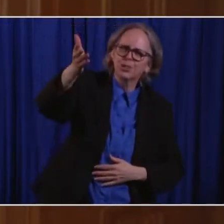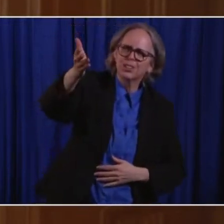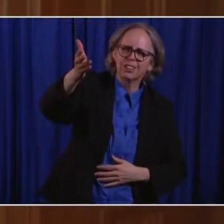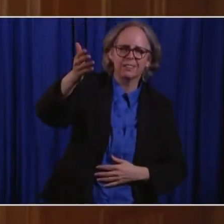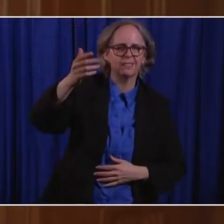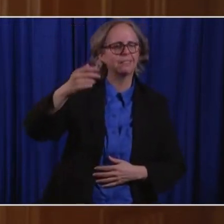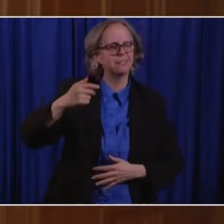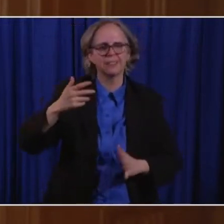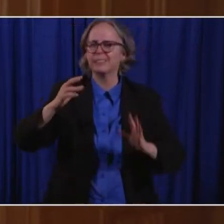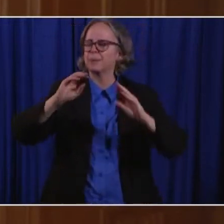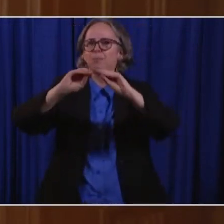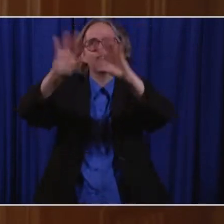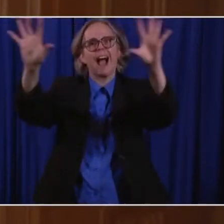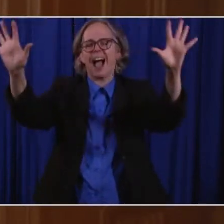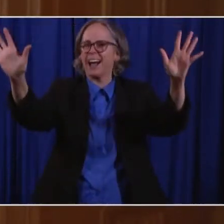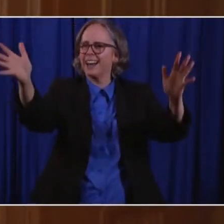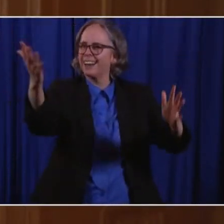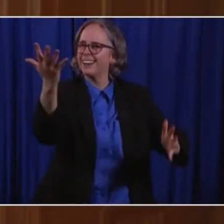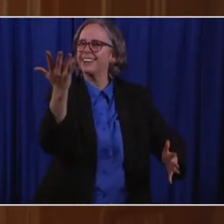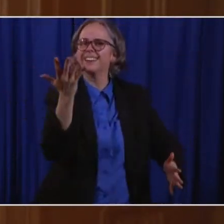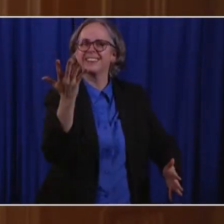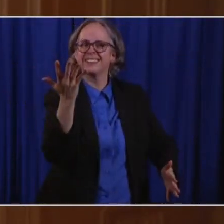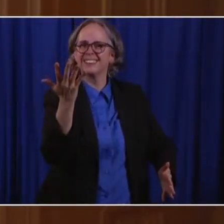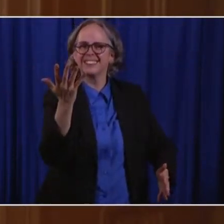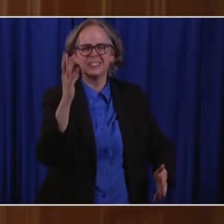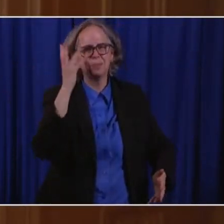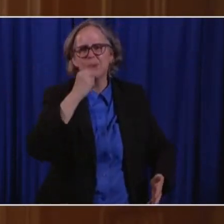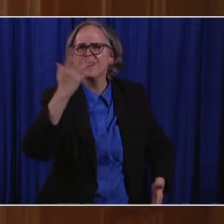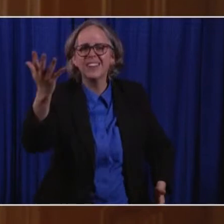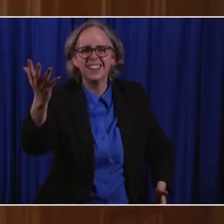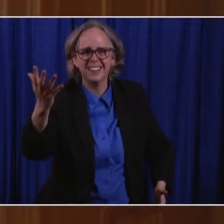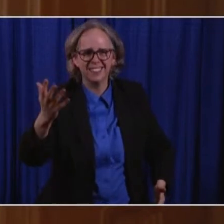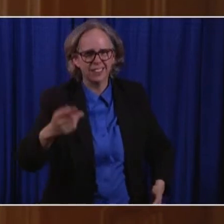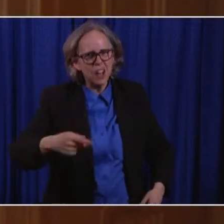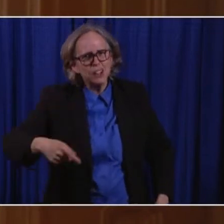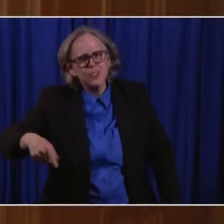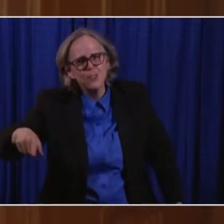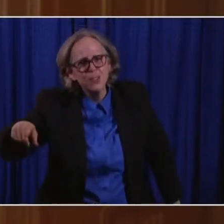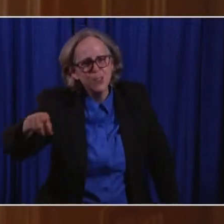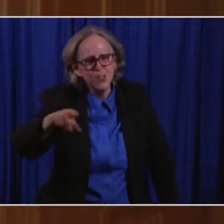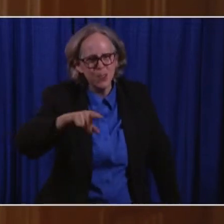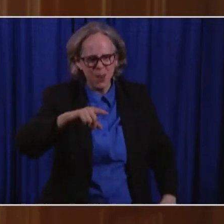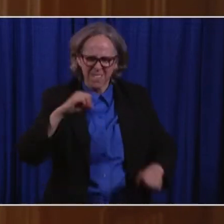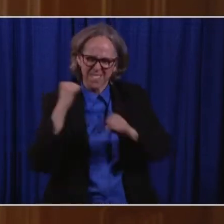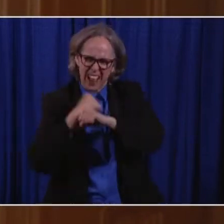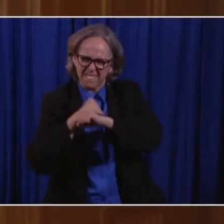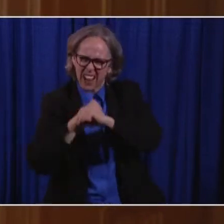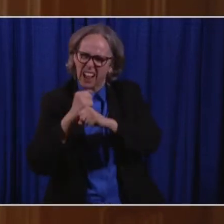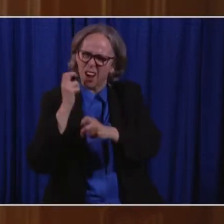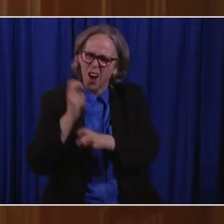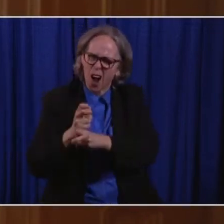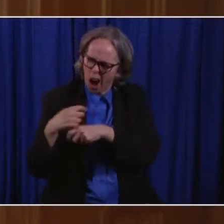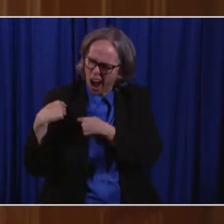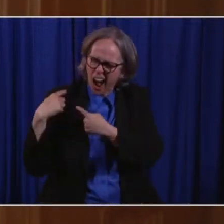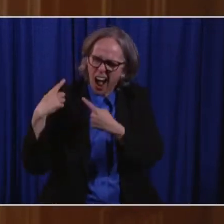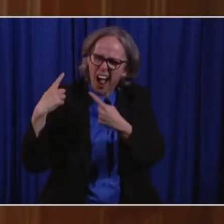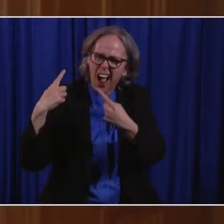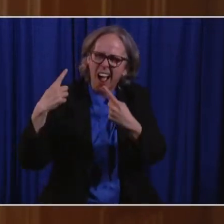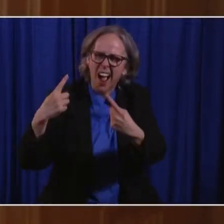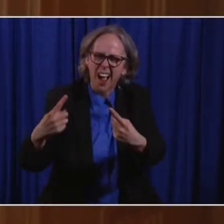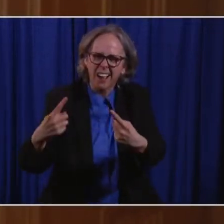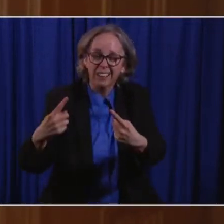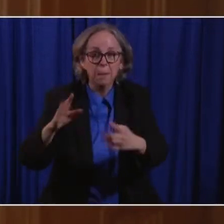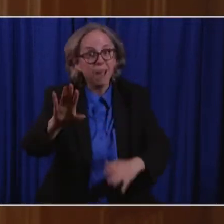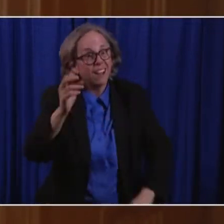been brighter because of your efforts in fighting this pandemic. But our work is not yet